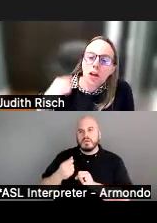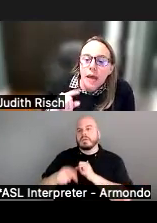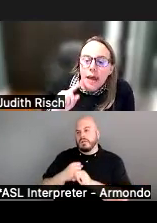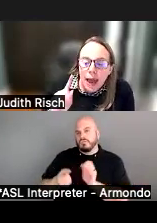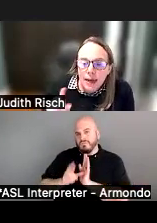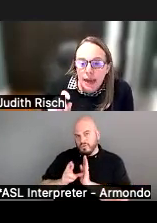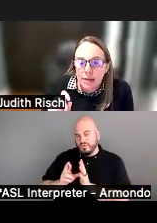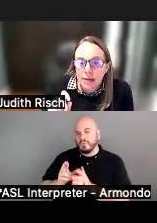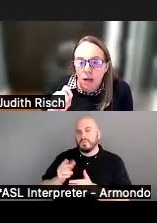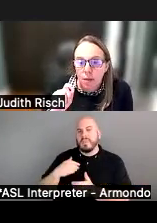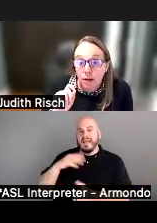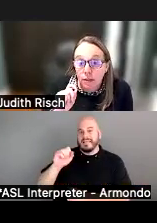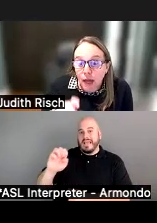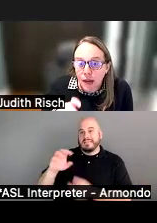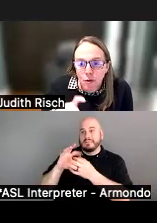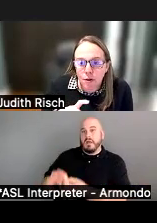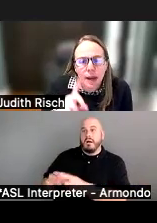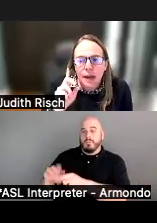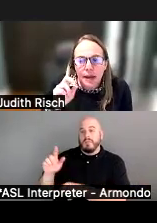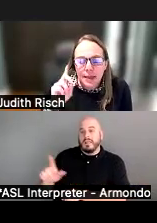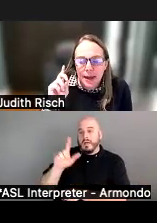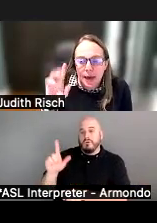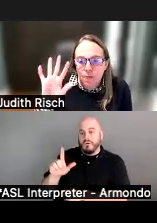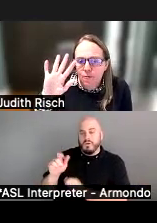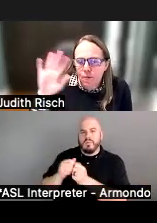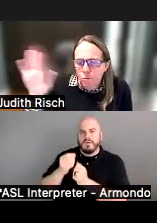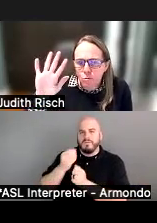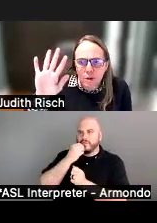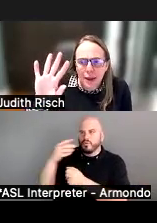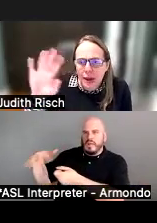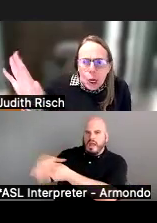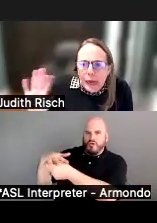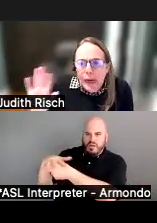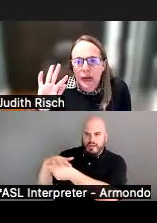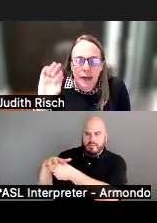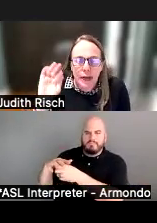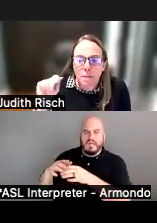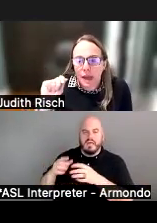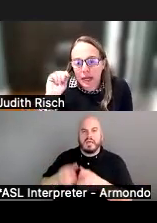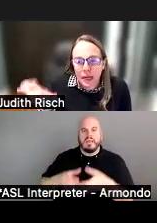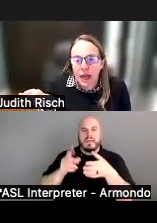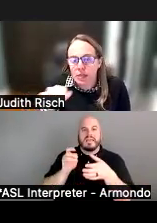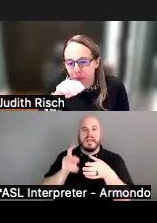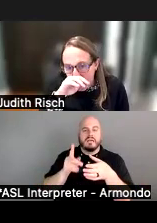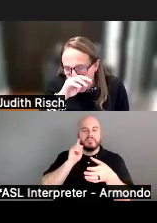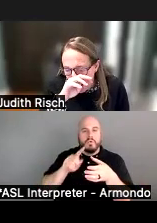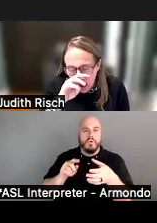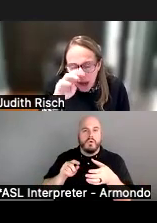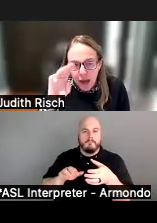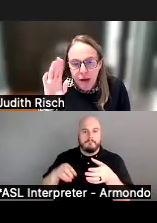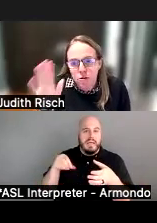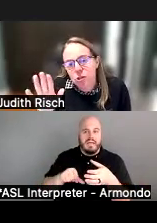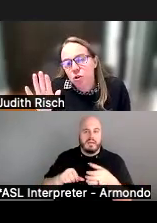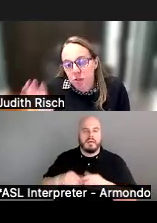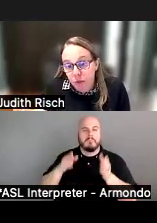review presentation had a case about a library that had a food area and an unmanned kiosk to pay, and